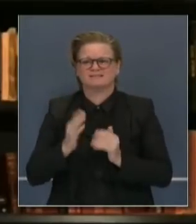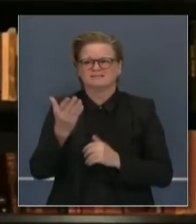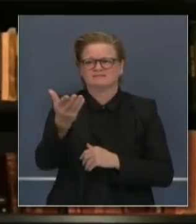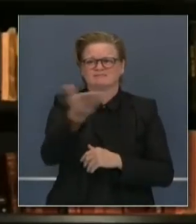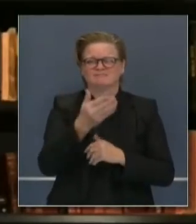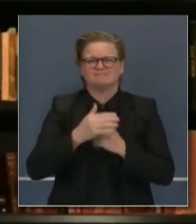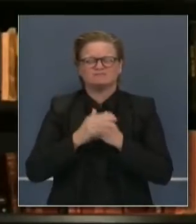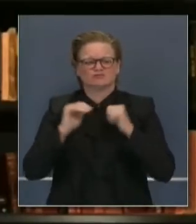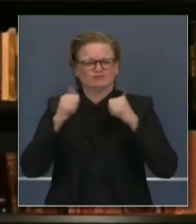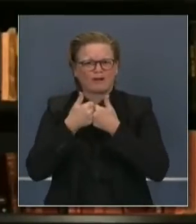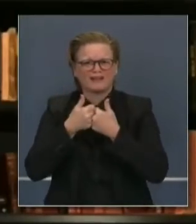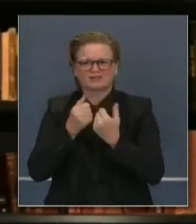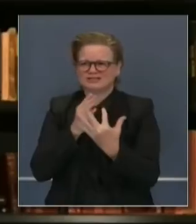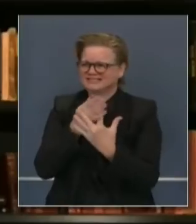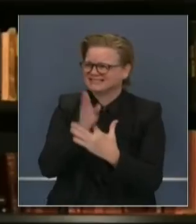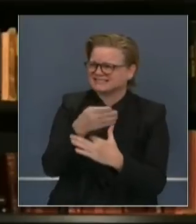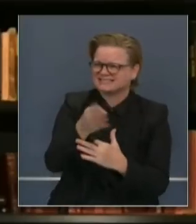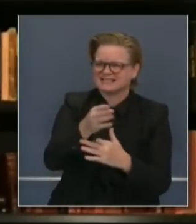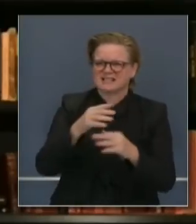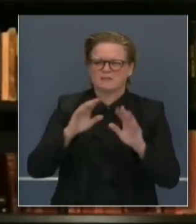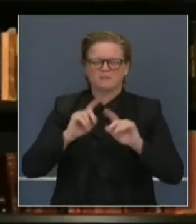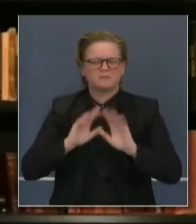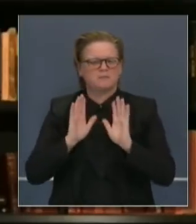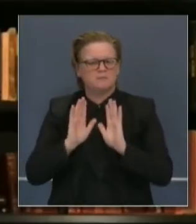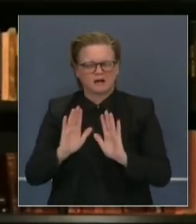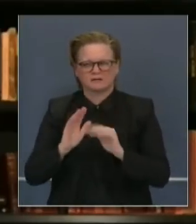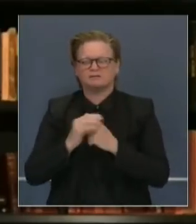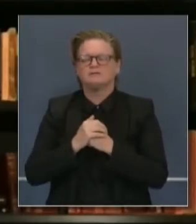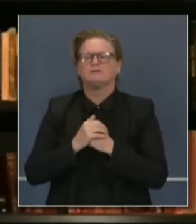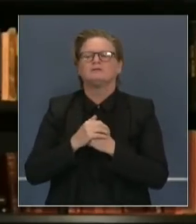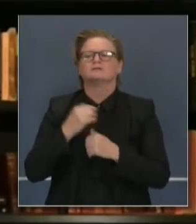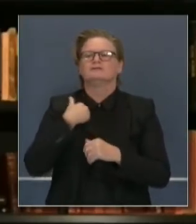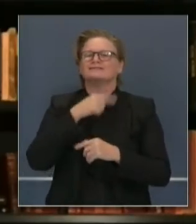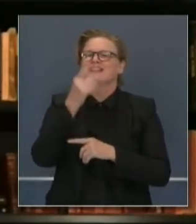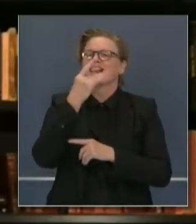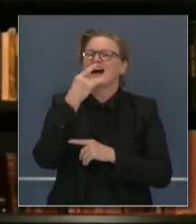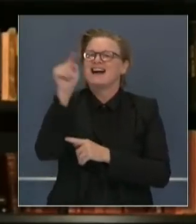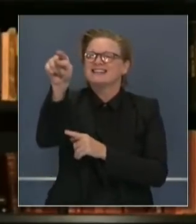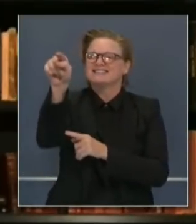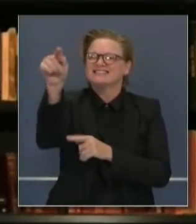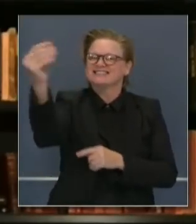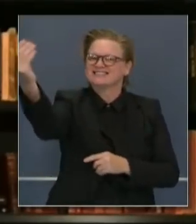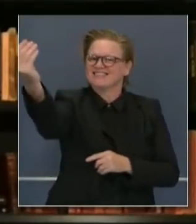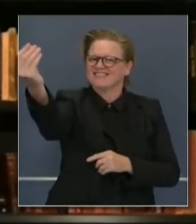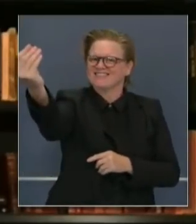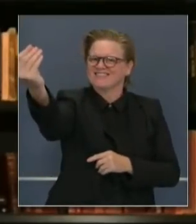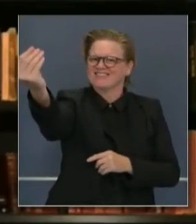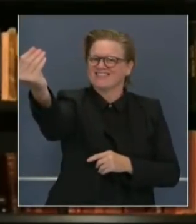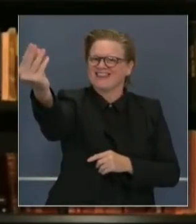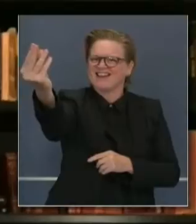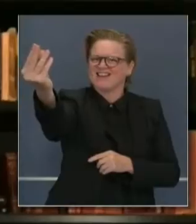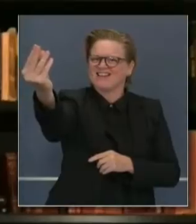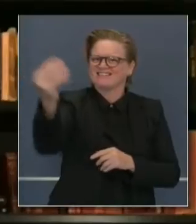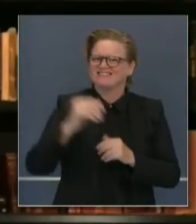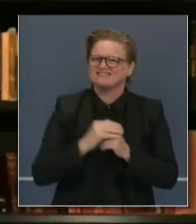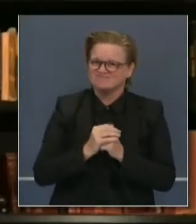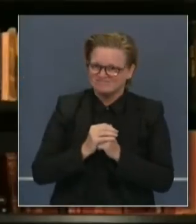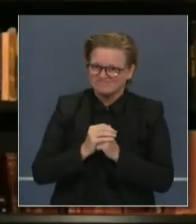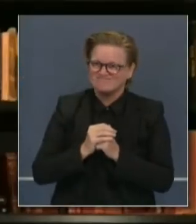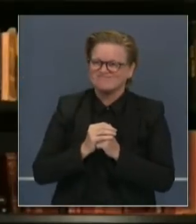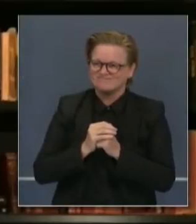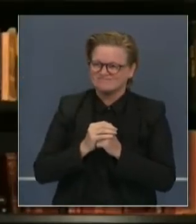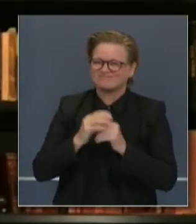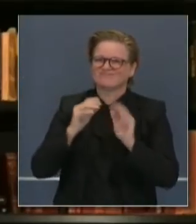moment. We have light at the end of the tunnel. This is not a marathon any longer. This is a sprint. We are not